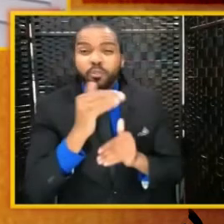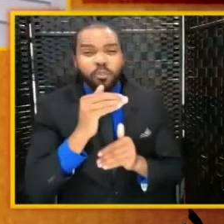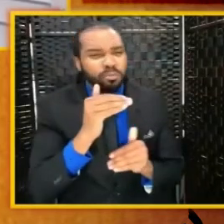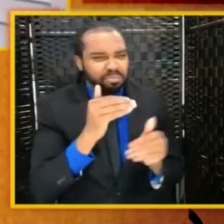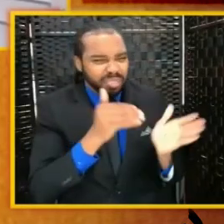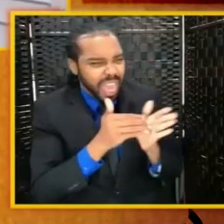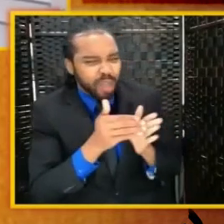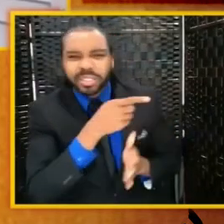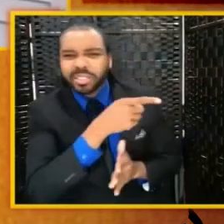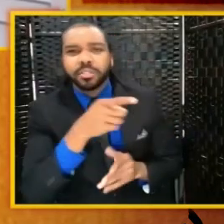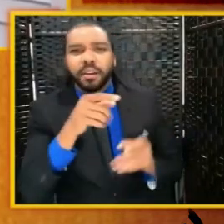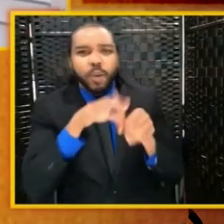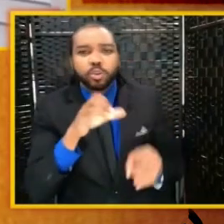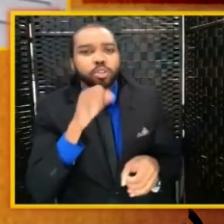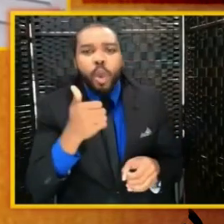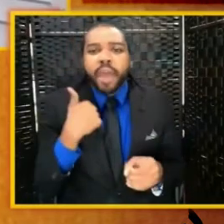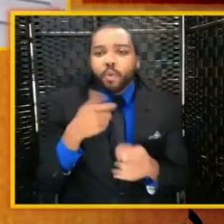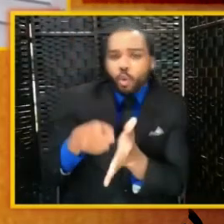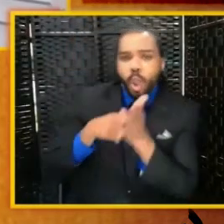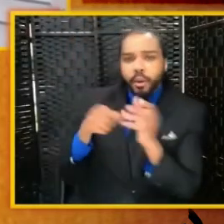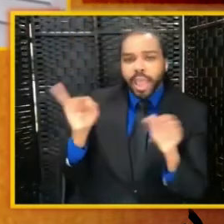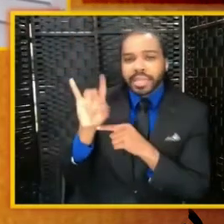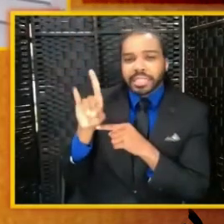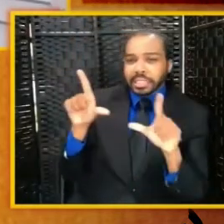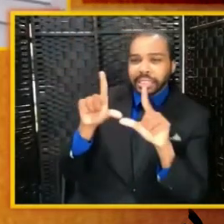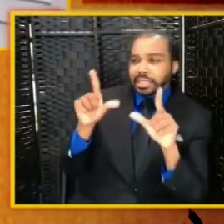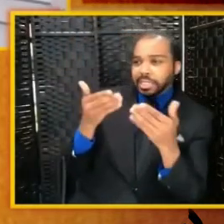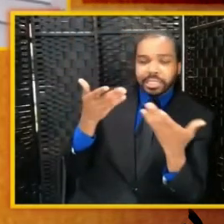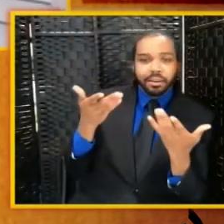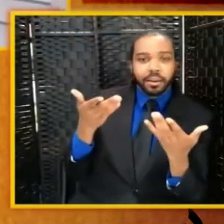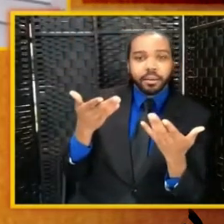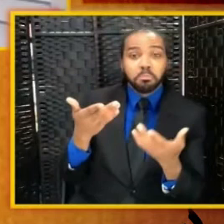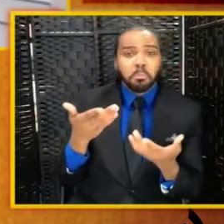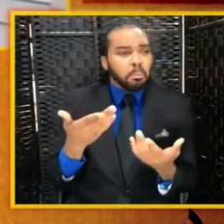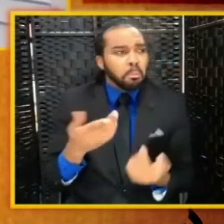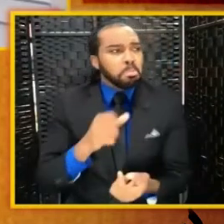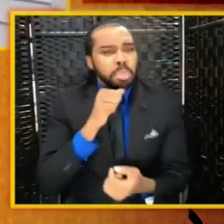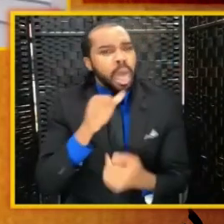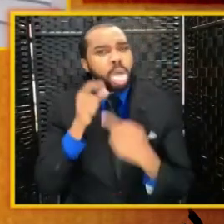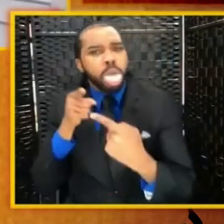have the requisite ID. No one is arguing that you shouldn't have to prove who you are,